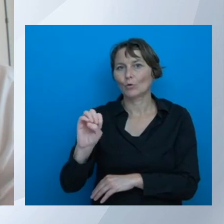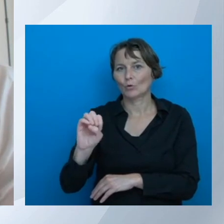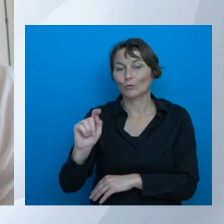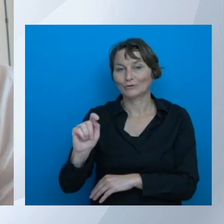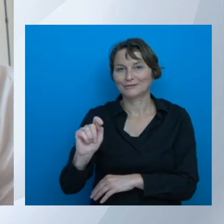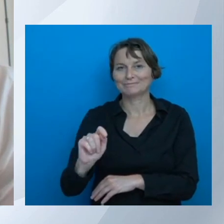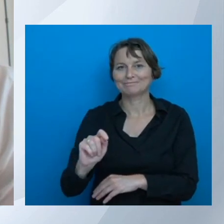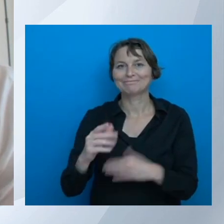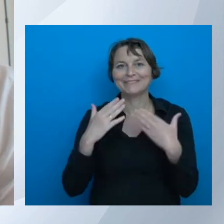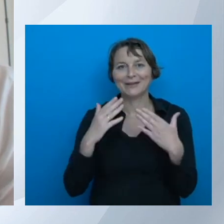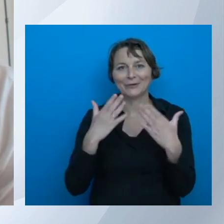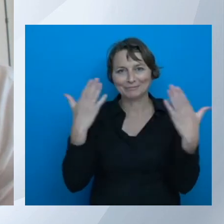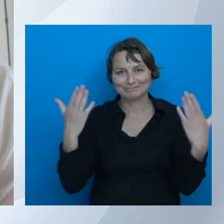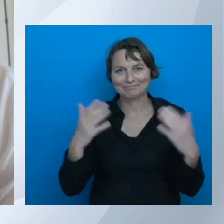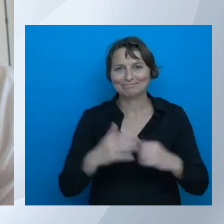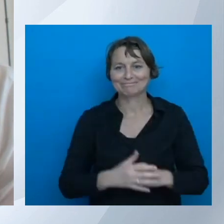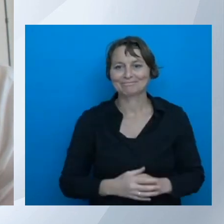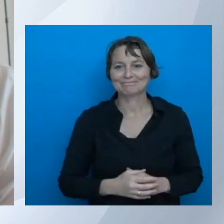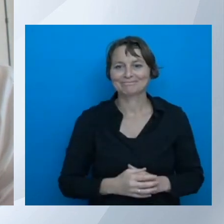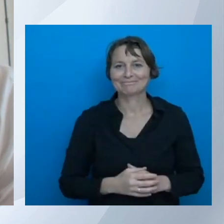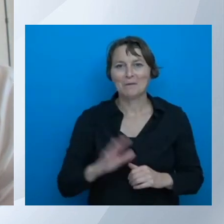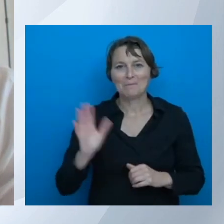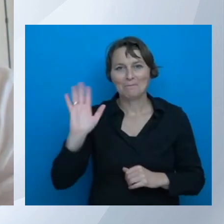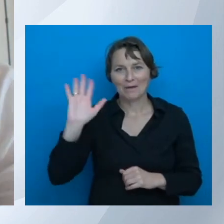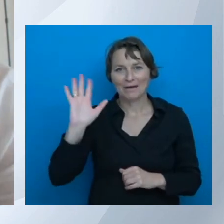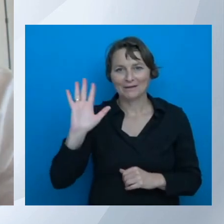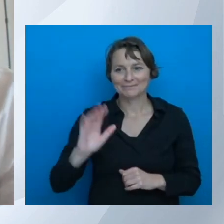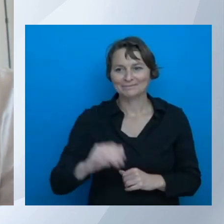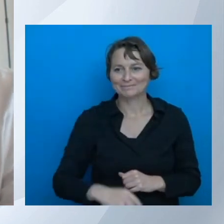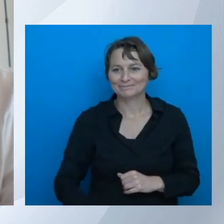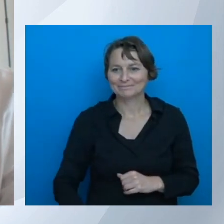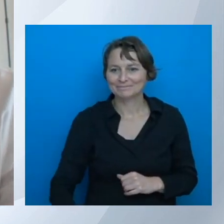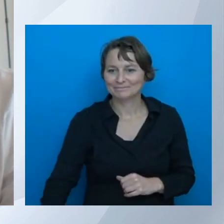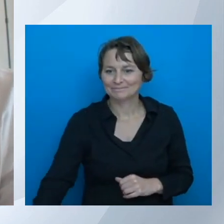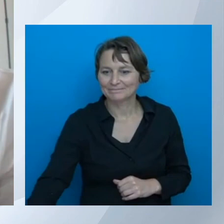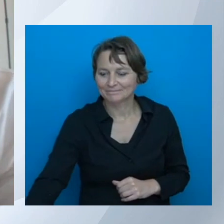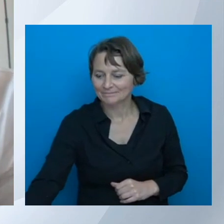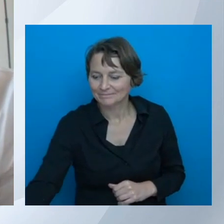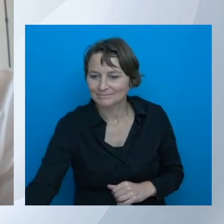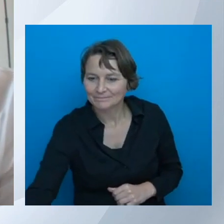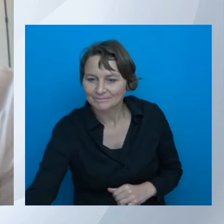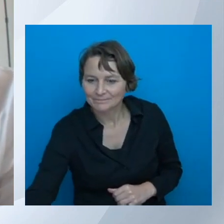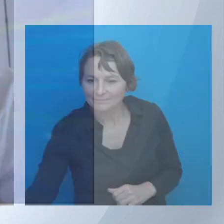Excellent. Okay, see you then. Cool. Hi.